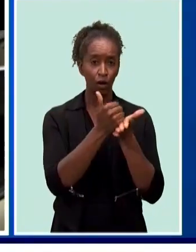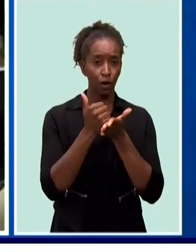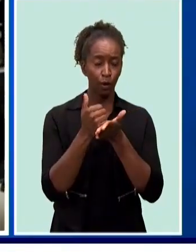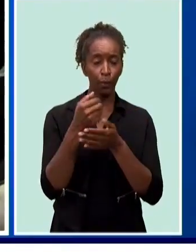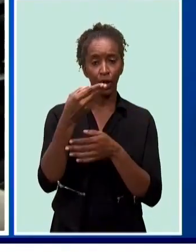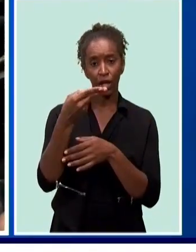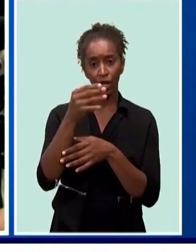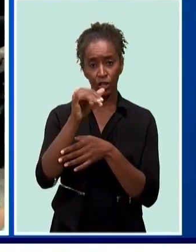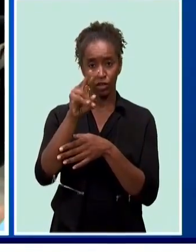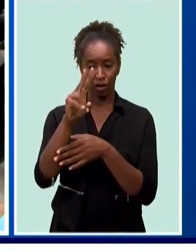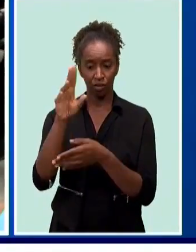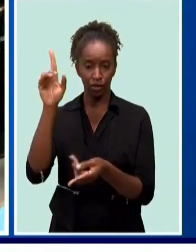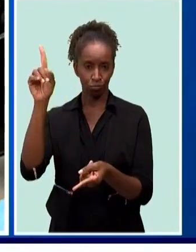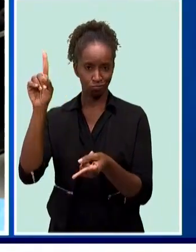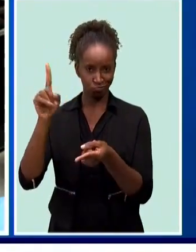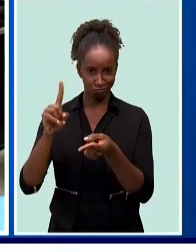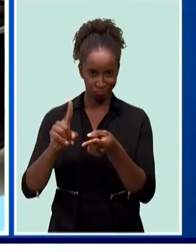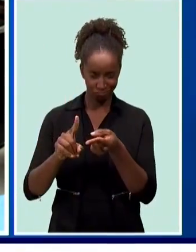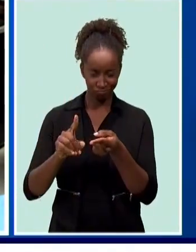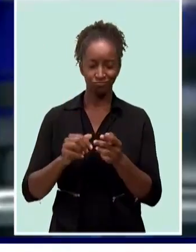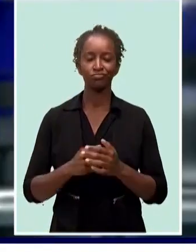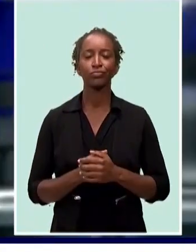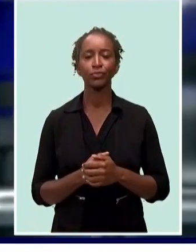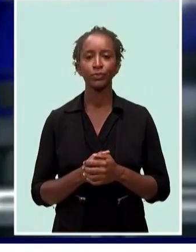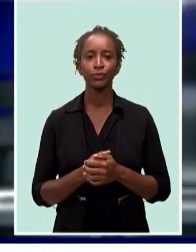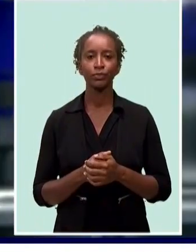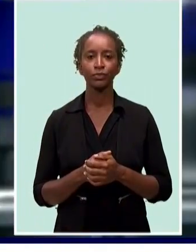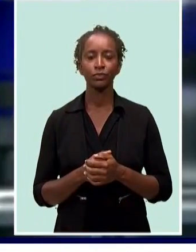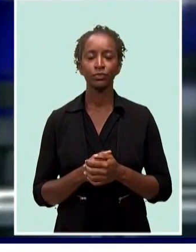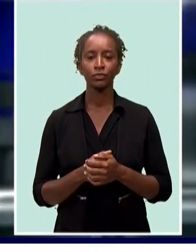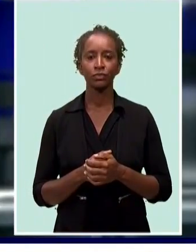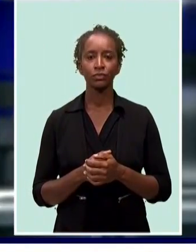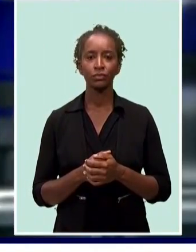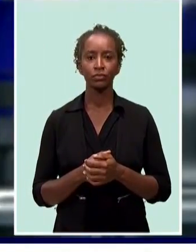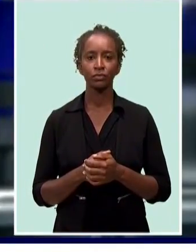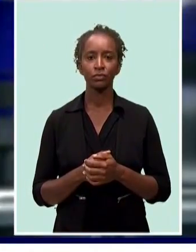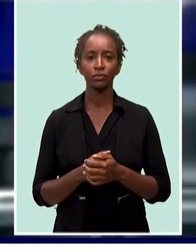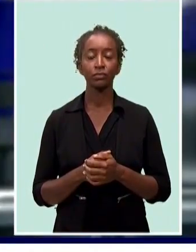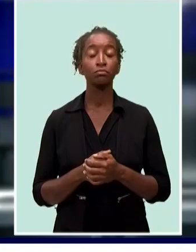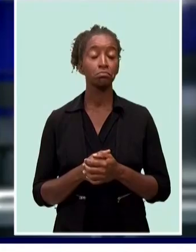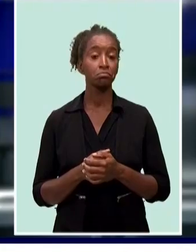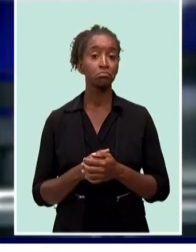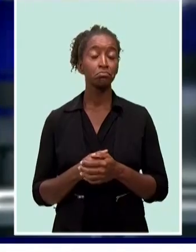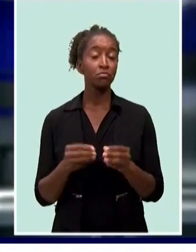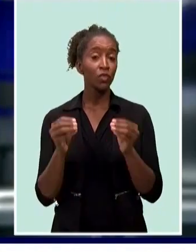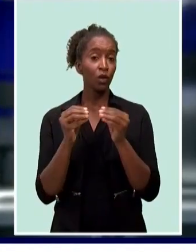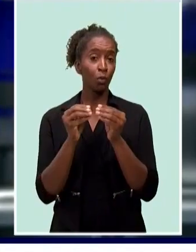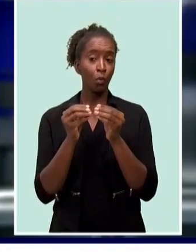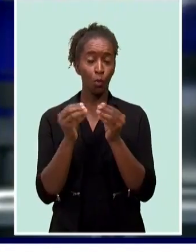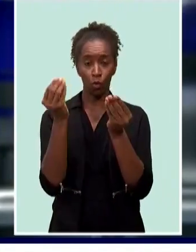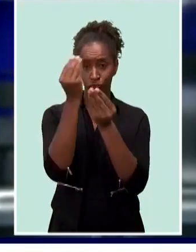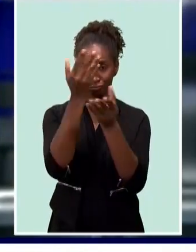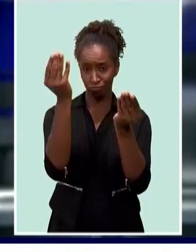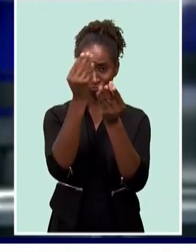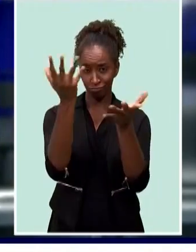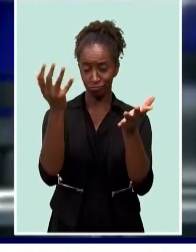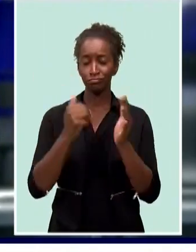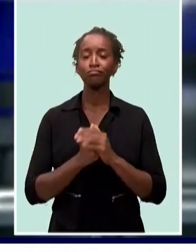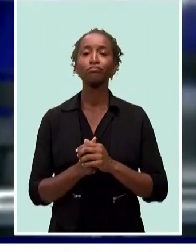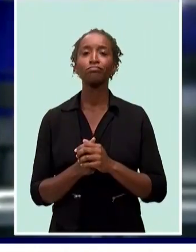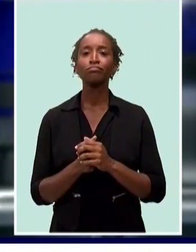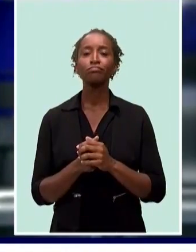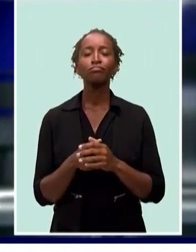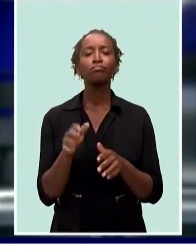and protection against HIV infection. I've got some more information for you. In case you were wondering, a total of